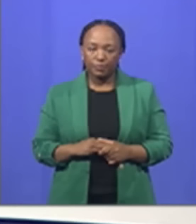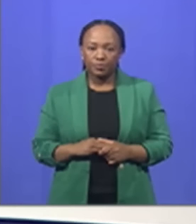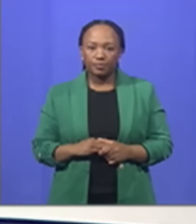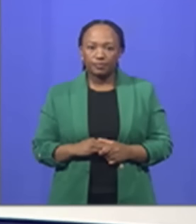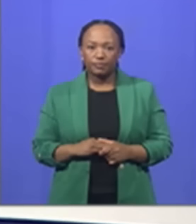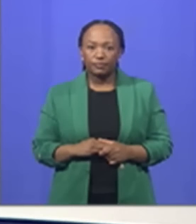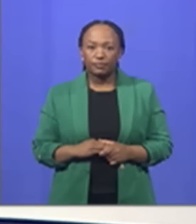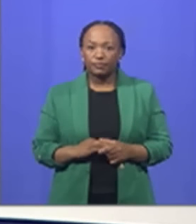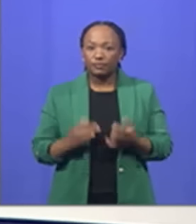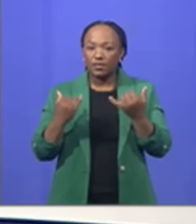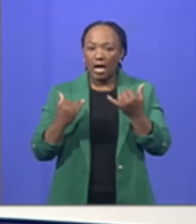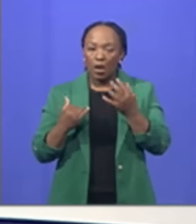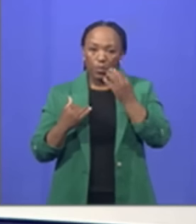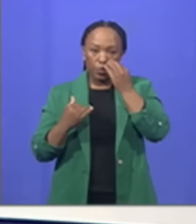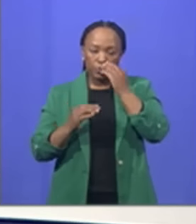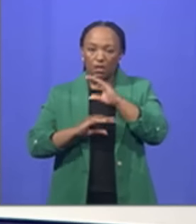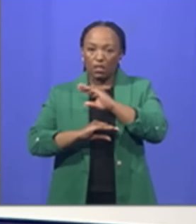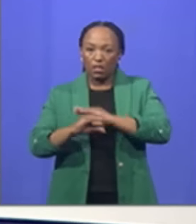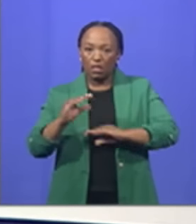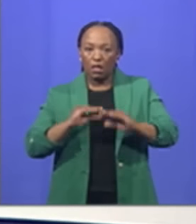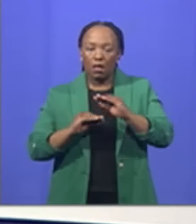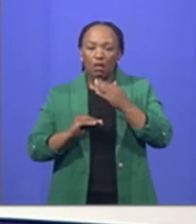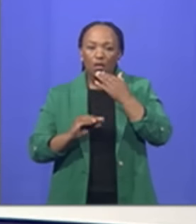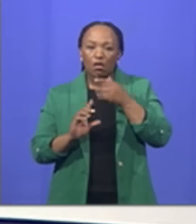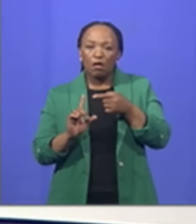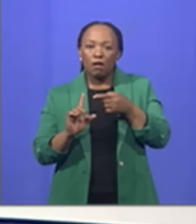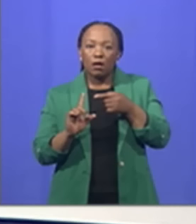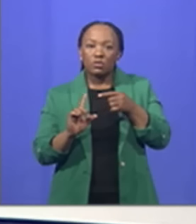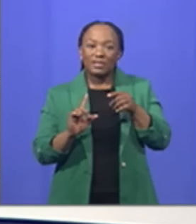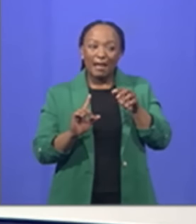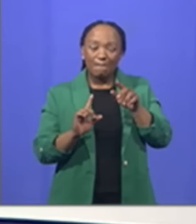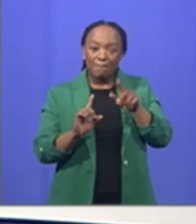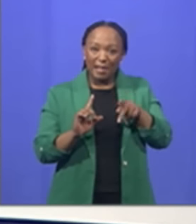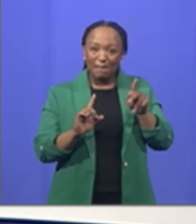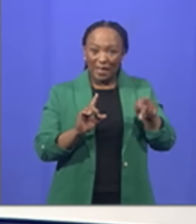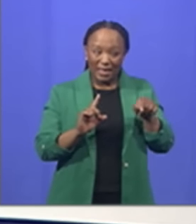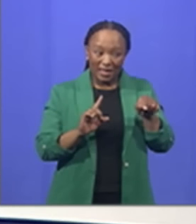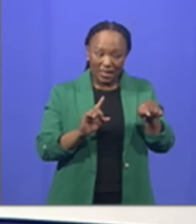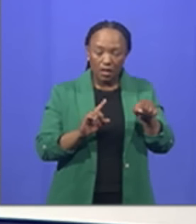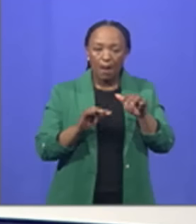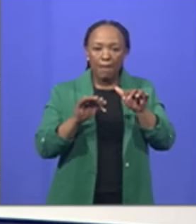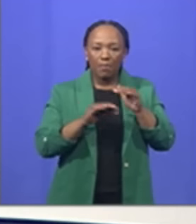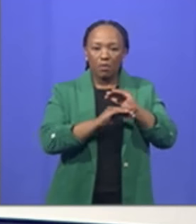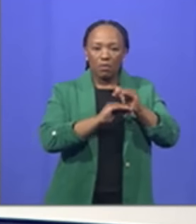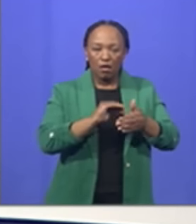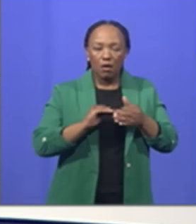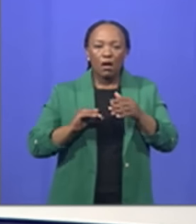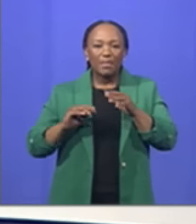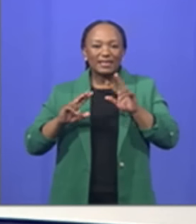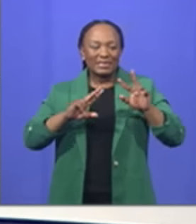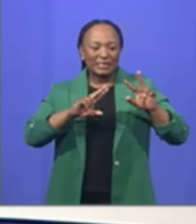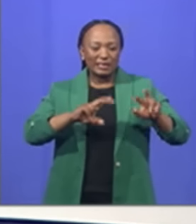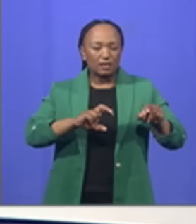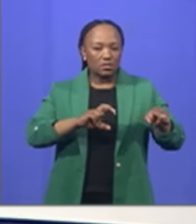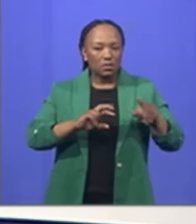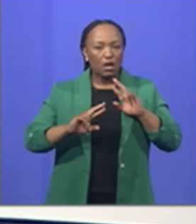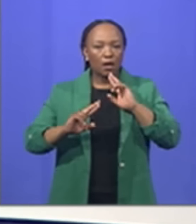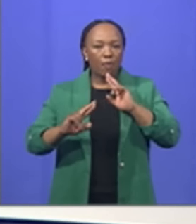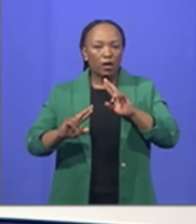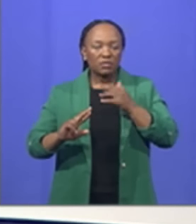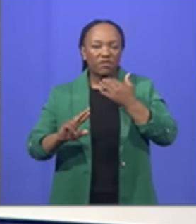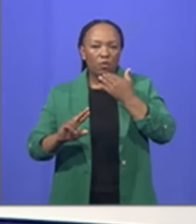Kgatelelo e golela godimo go kantoro ya mošireletši wa setšhaba gore a lokolle pego yeo e lego gale e letetšwe ya ka ga tona ya maphodisa ya lego matšatšing a